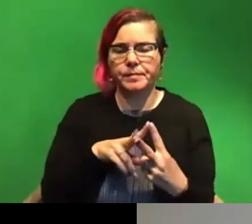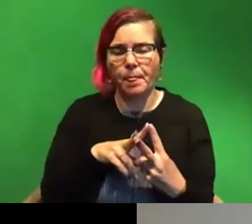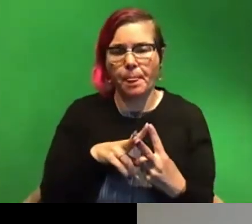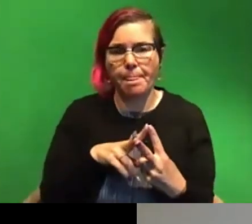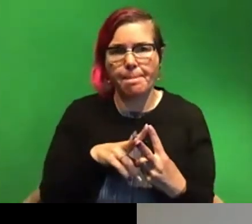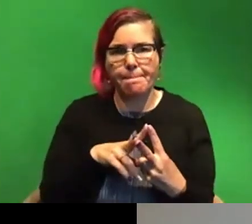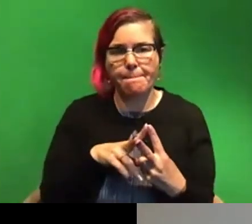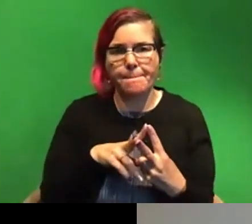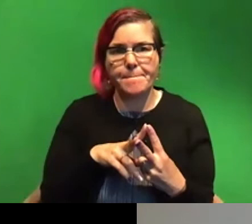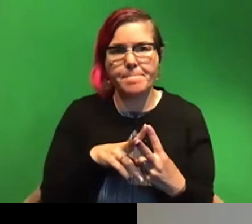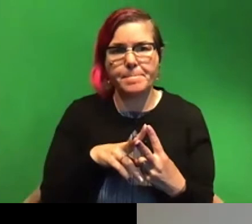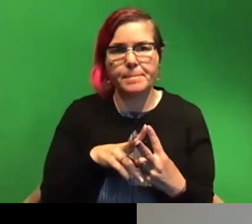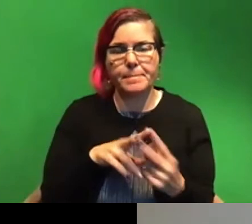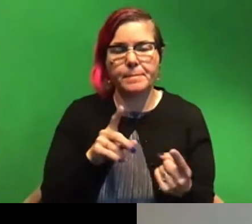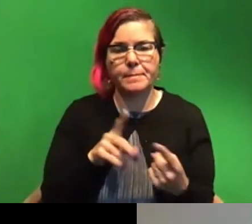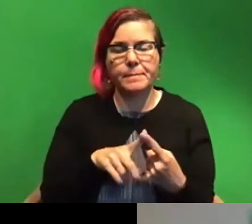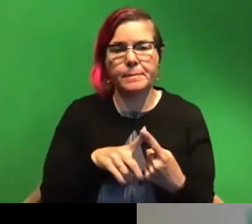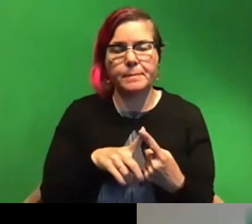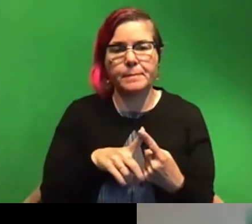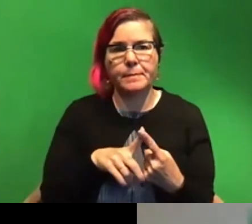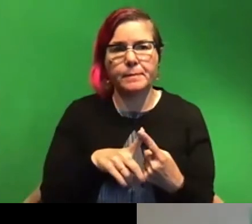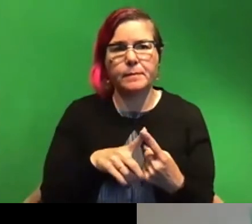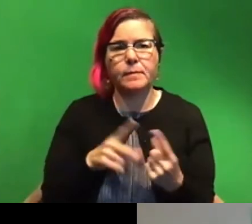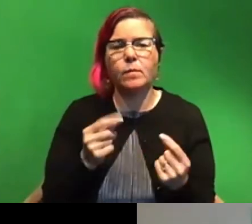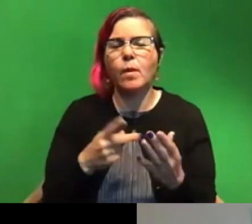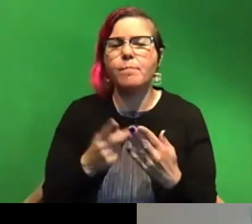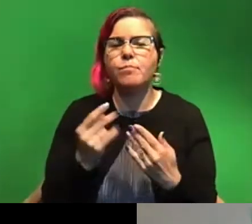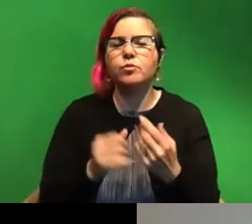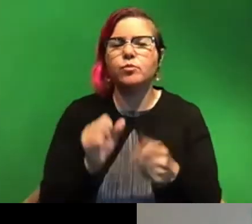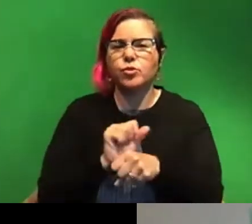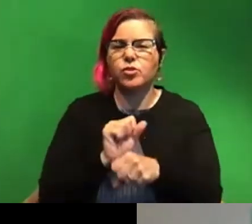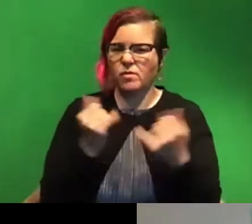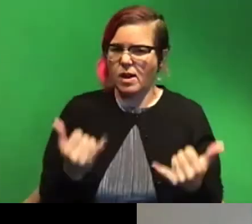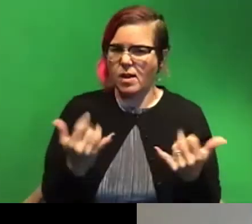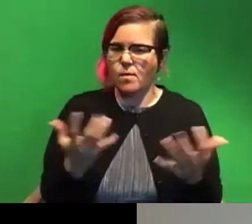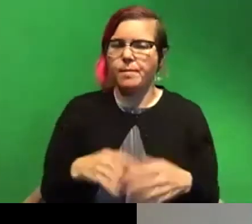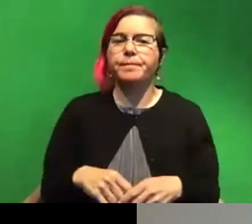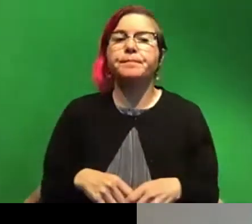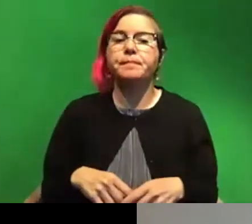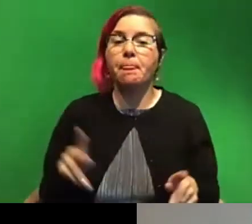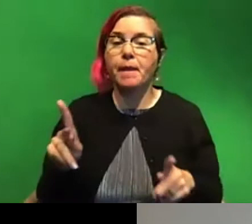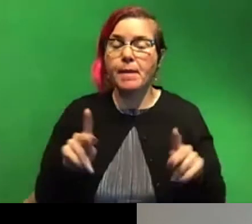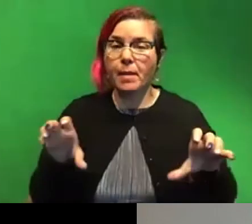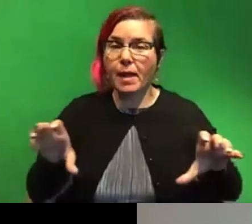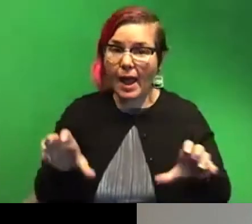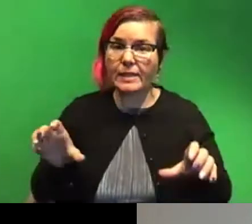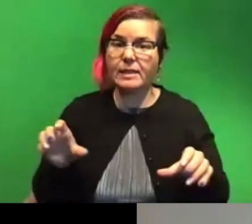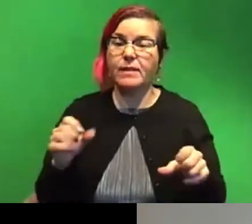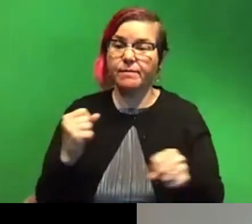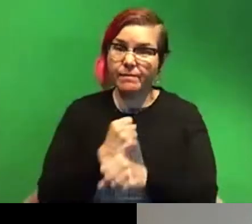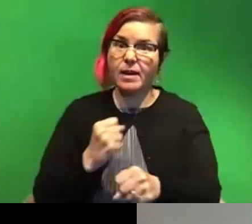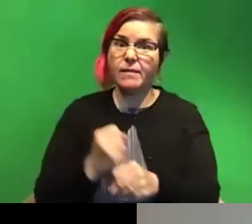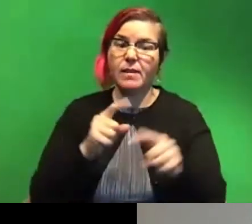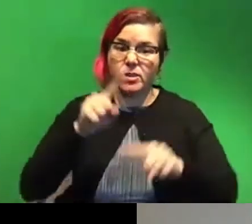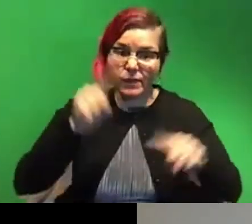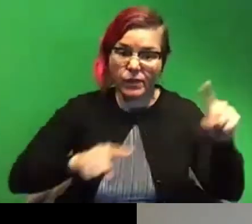can repeat the second question after you first. But what projects are you working on right now? And are there people actively fighting for diversity and equality in AI?